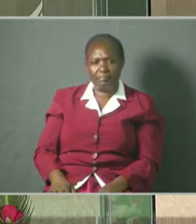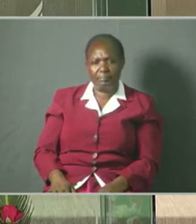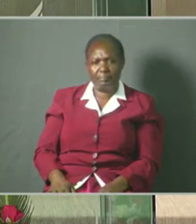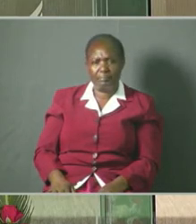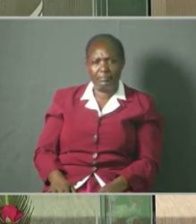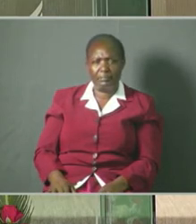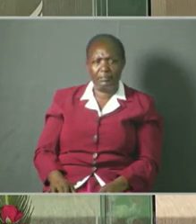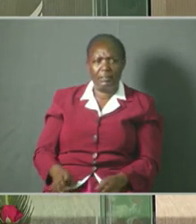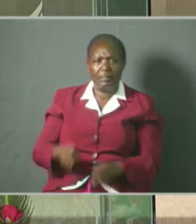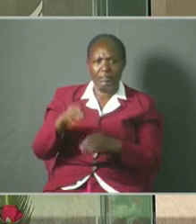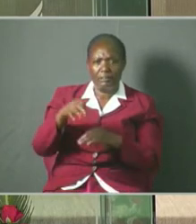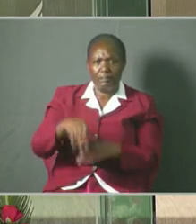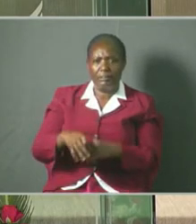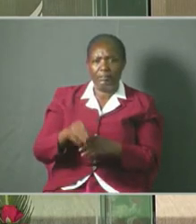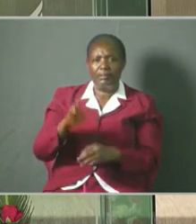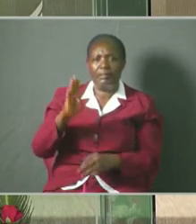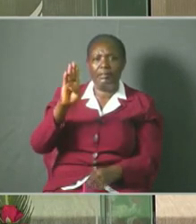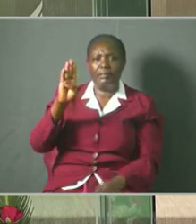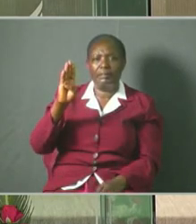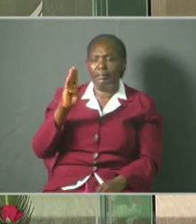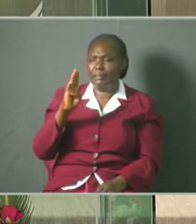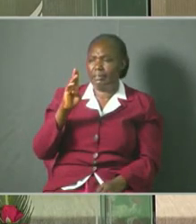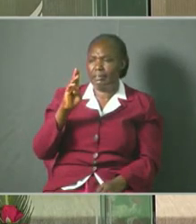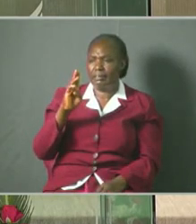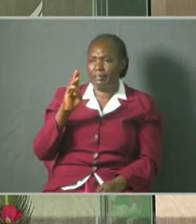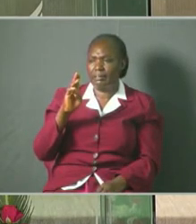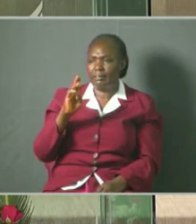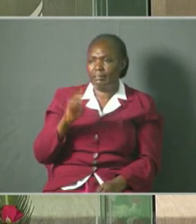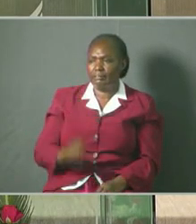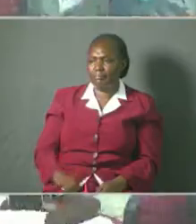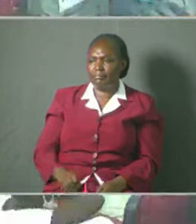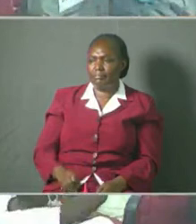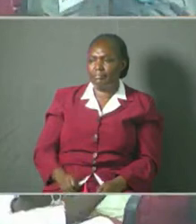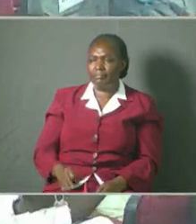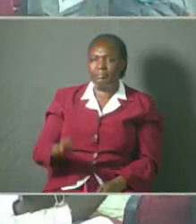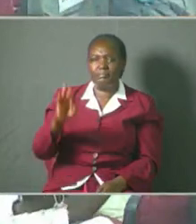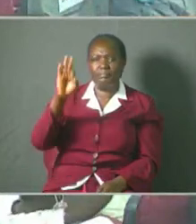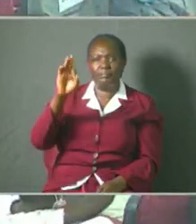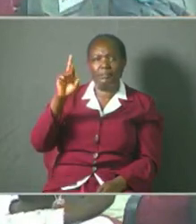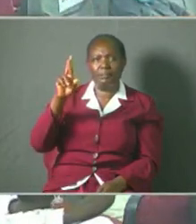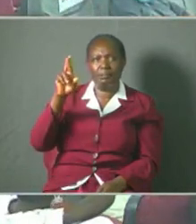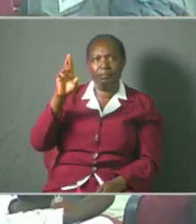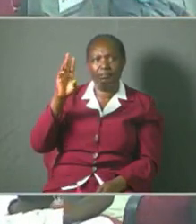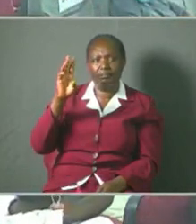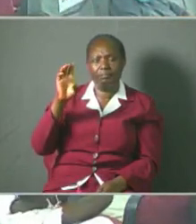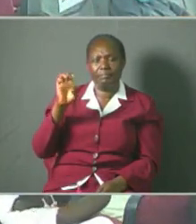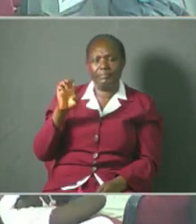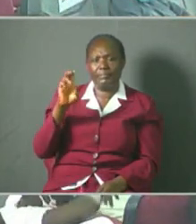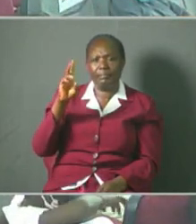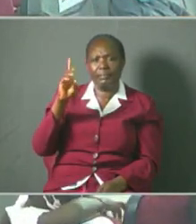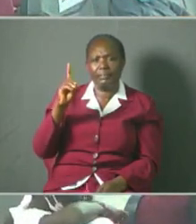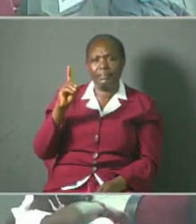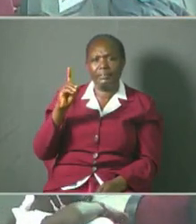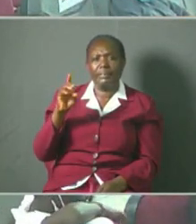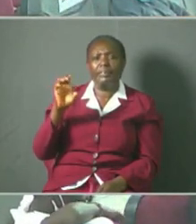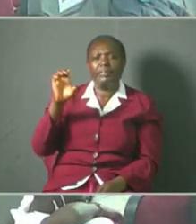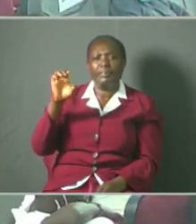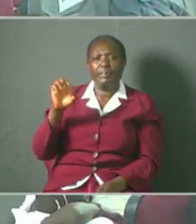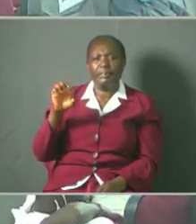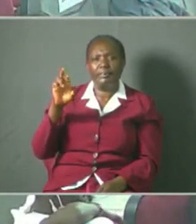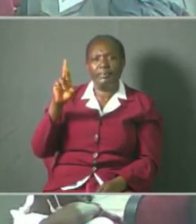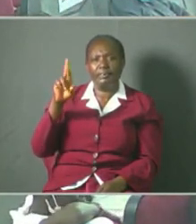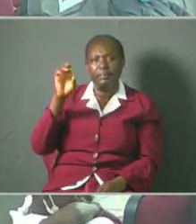Followed by Teacher Fred. Just come. Teacher Fred. Eric. The